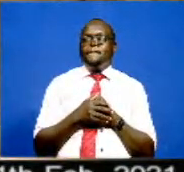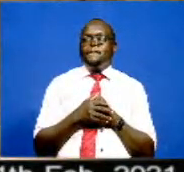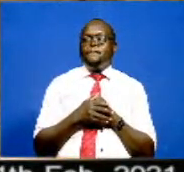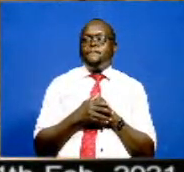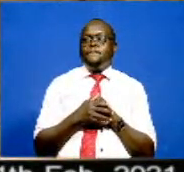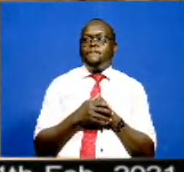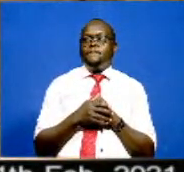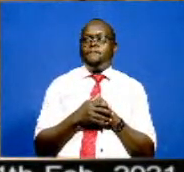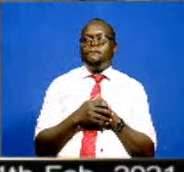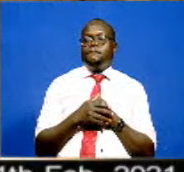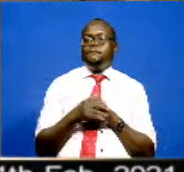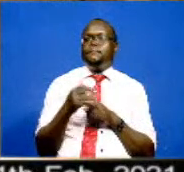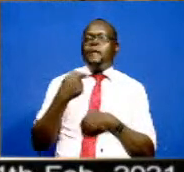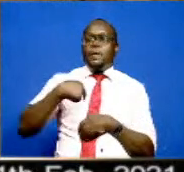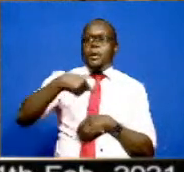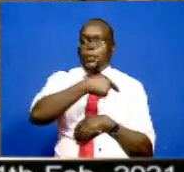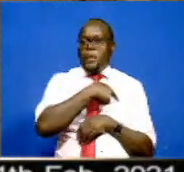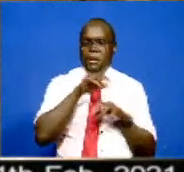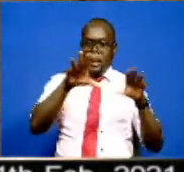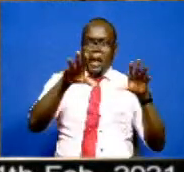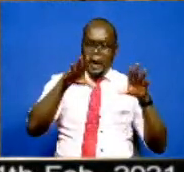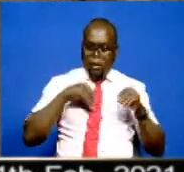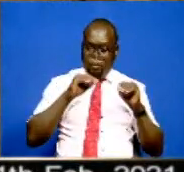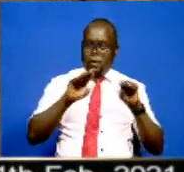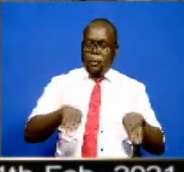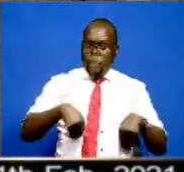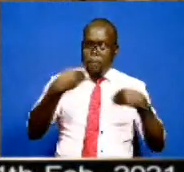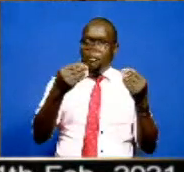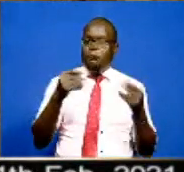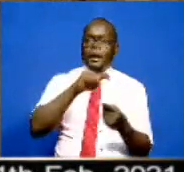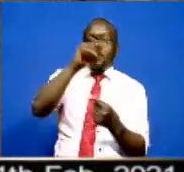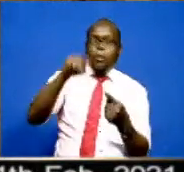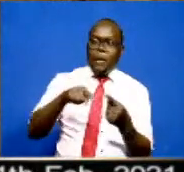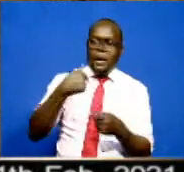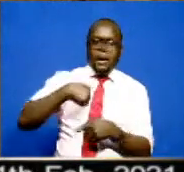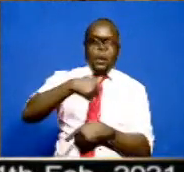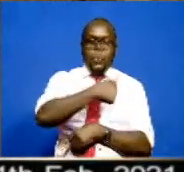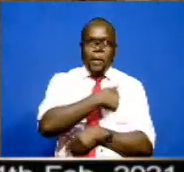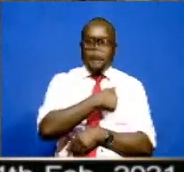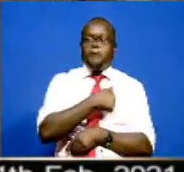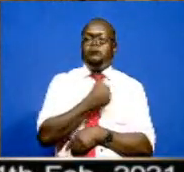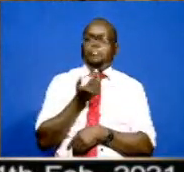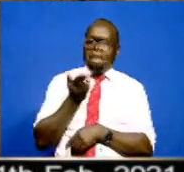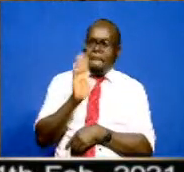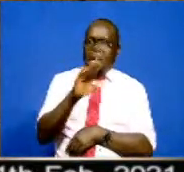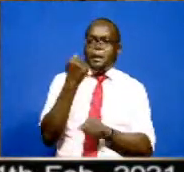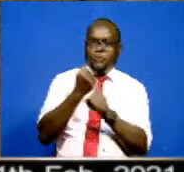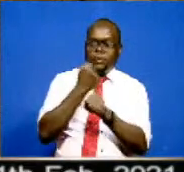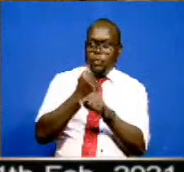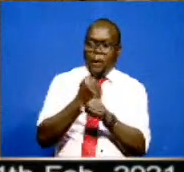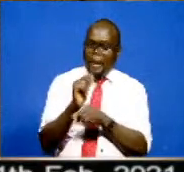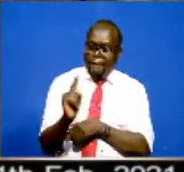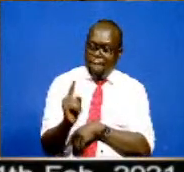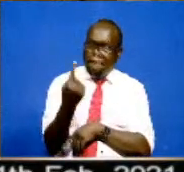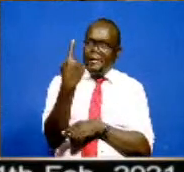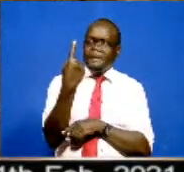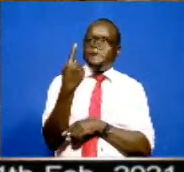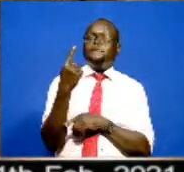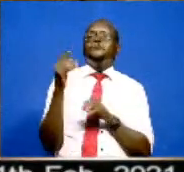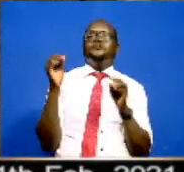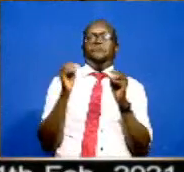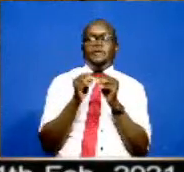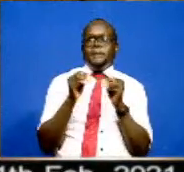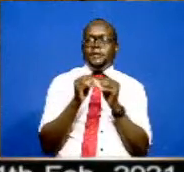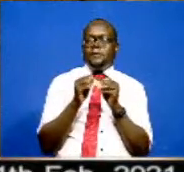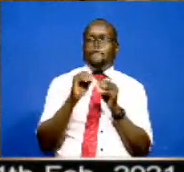it's a tradition we've adopted that we provide for when we resume the first session of